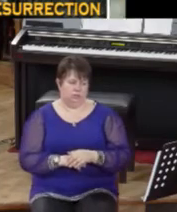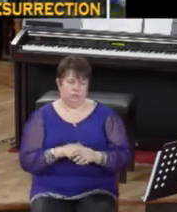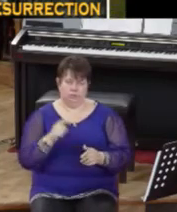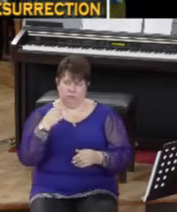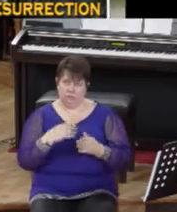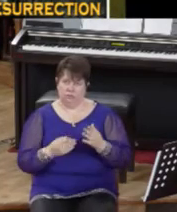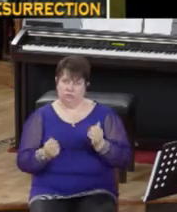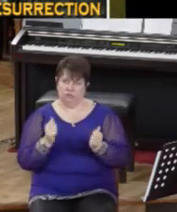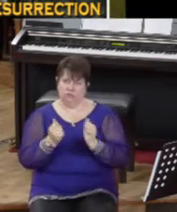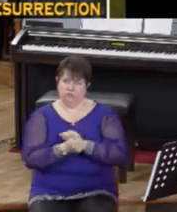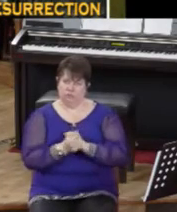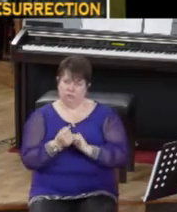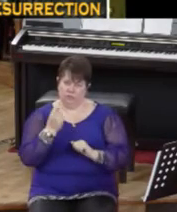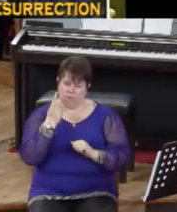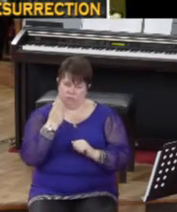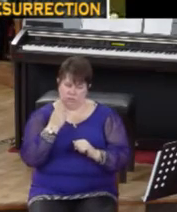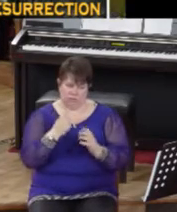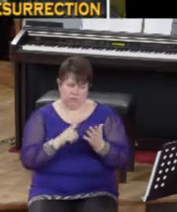law alone